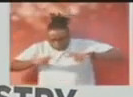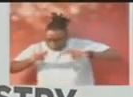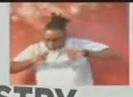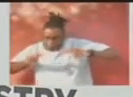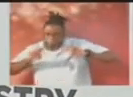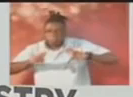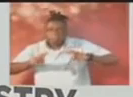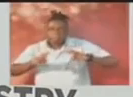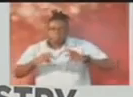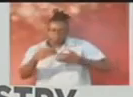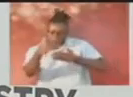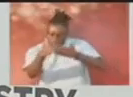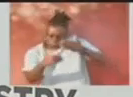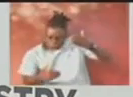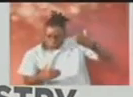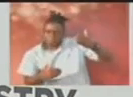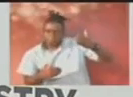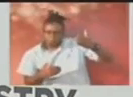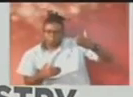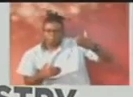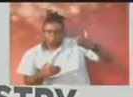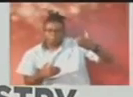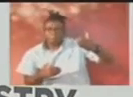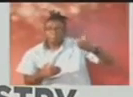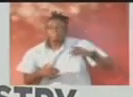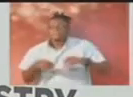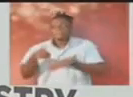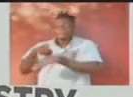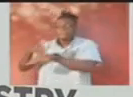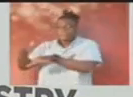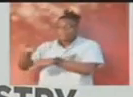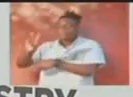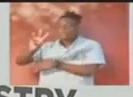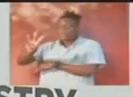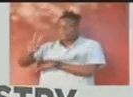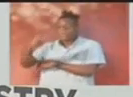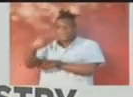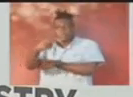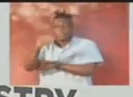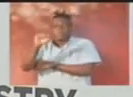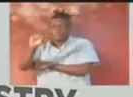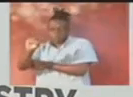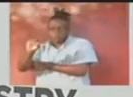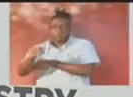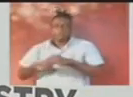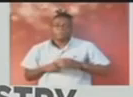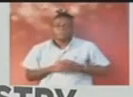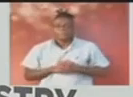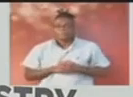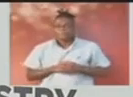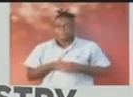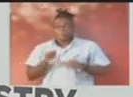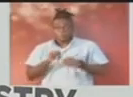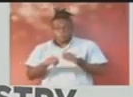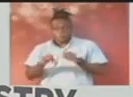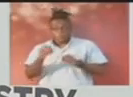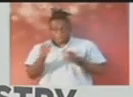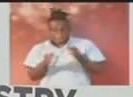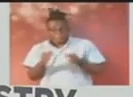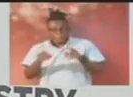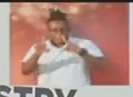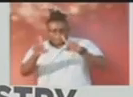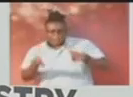submission is not always complete, there's what's called a rolling review. So the clinical trials are still going on and data will still